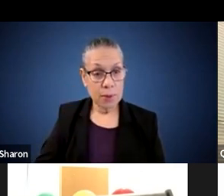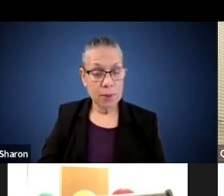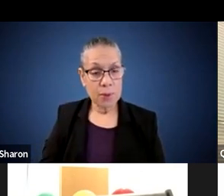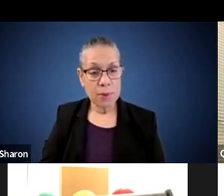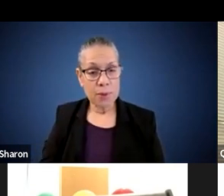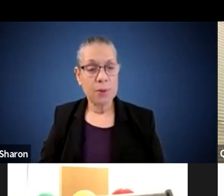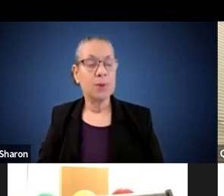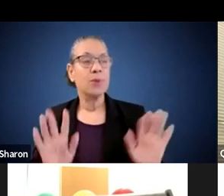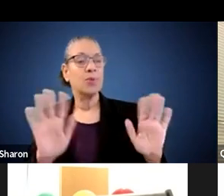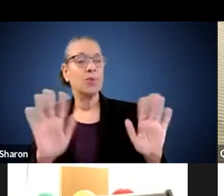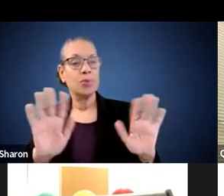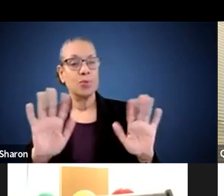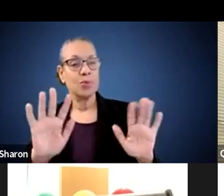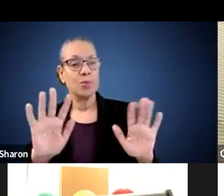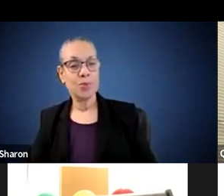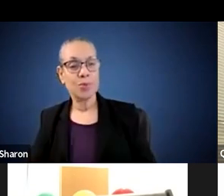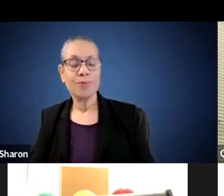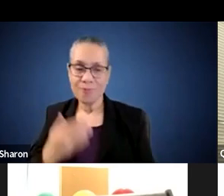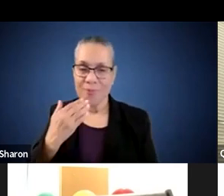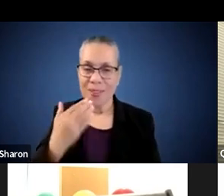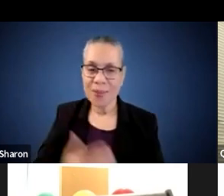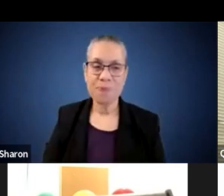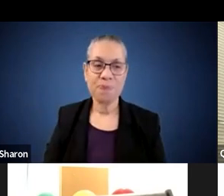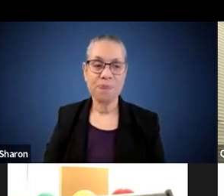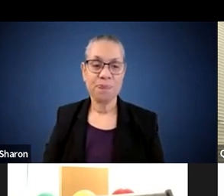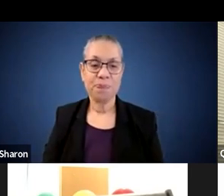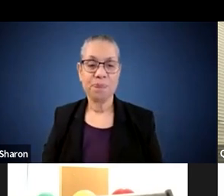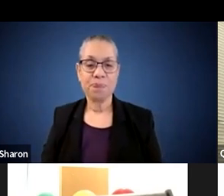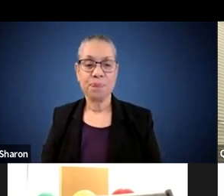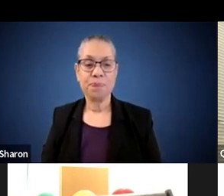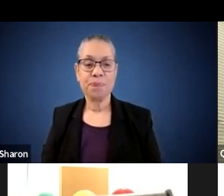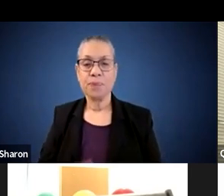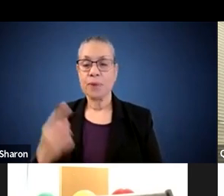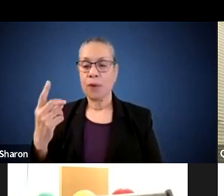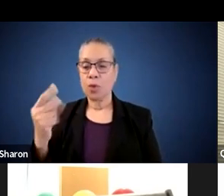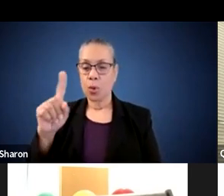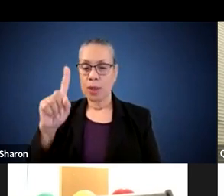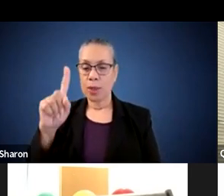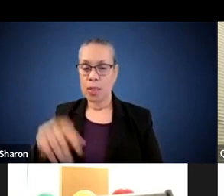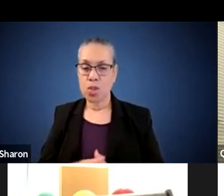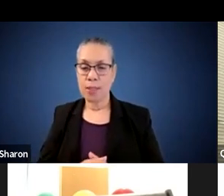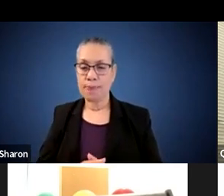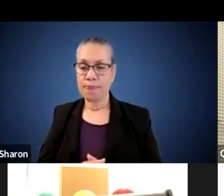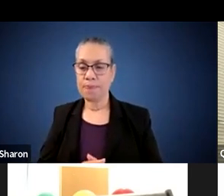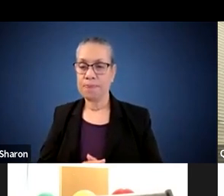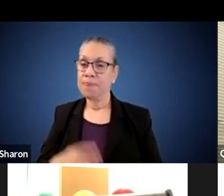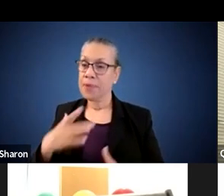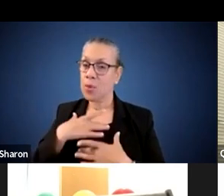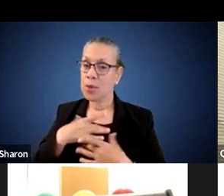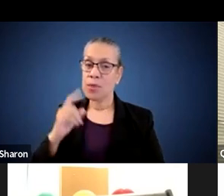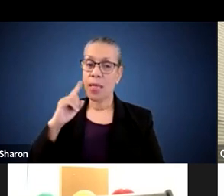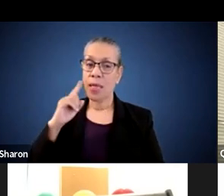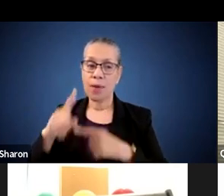ah thank you no I don't have any question okay um I just have a quick one um it was interesting to hear about